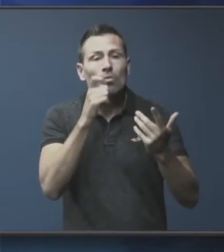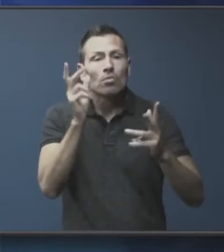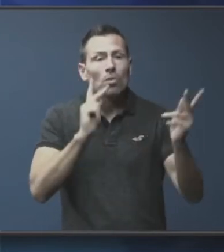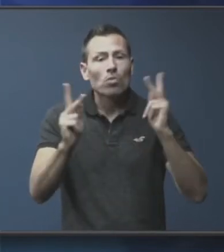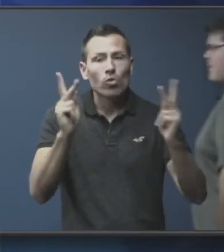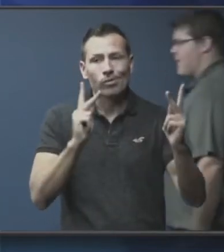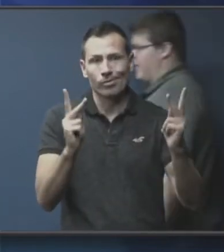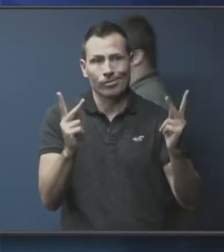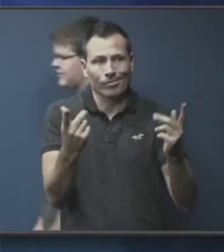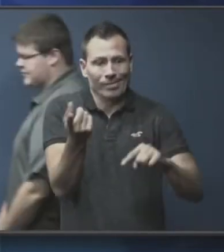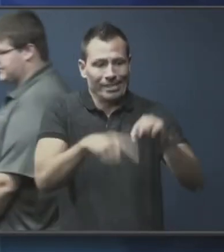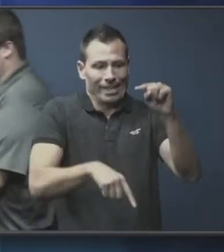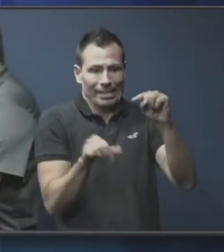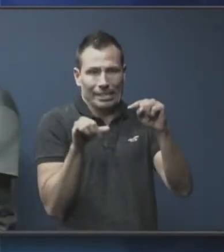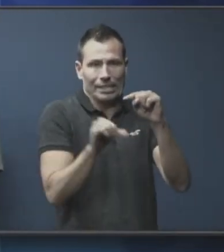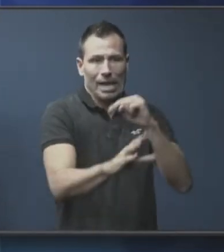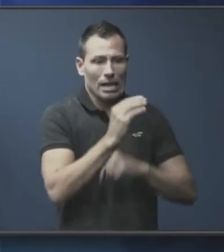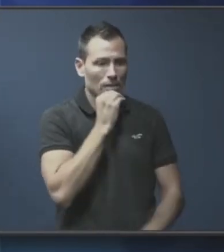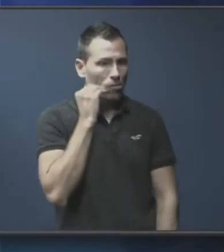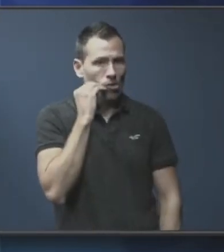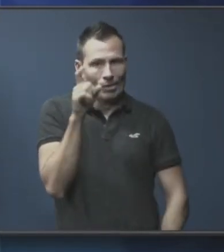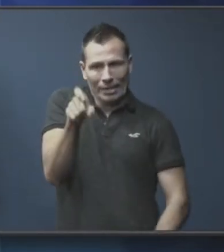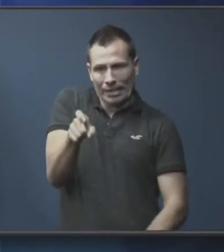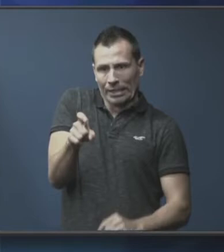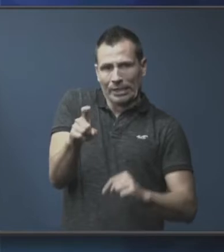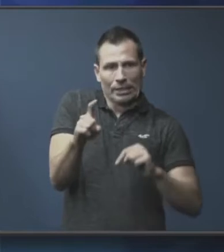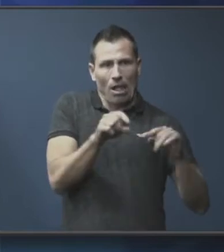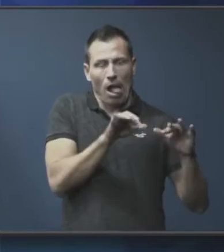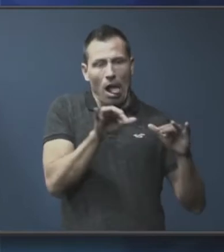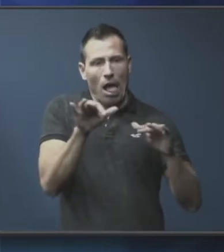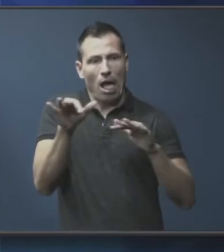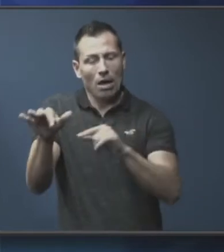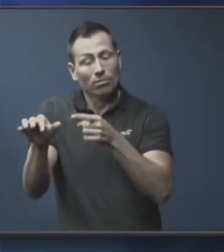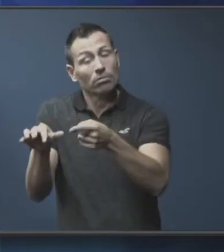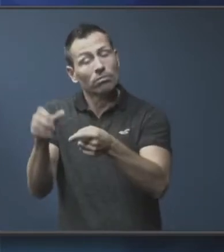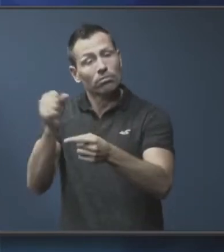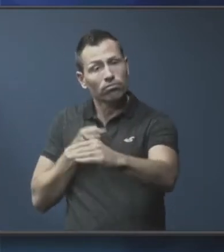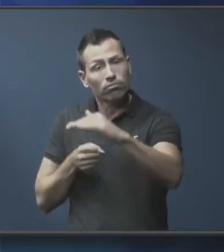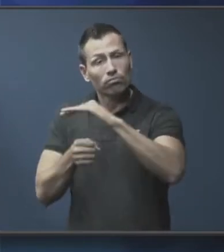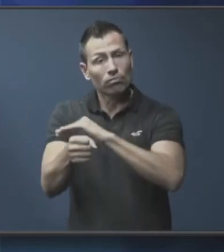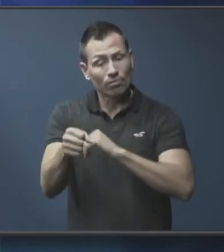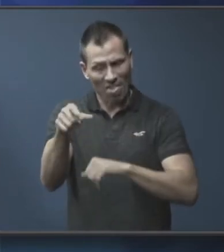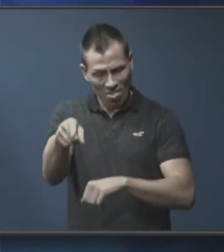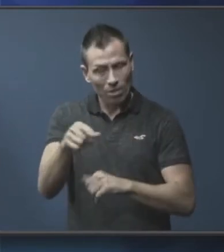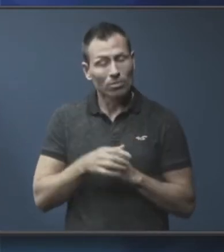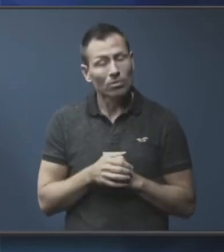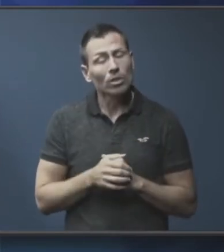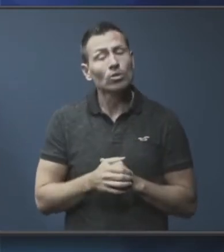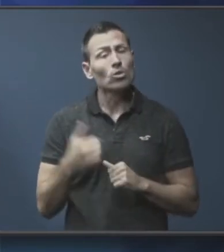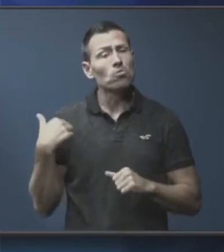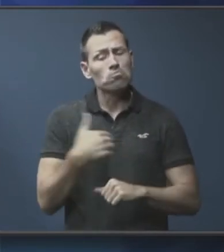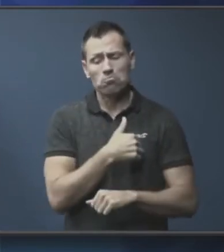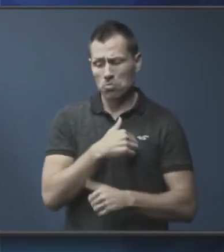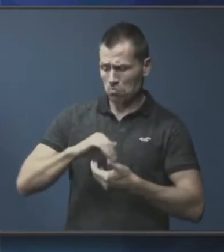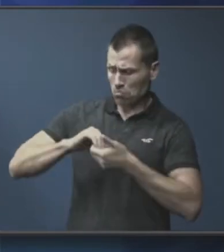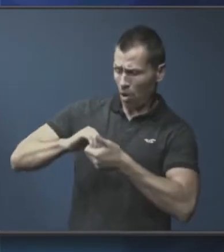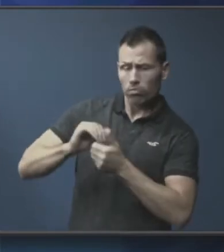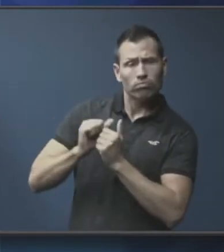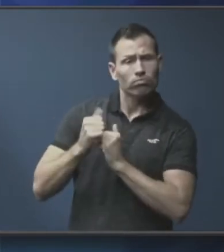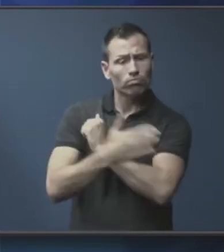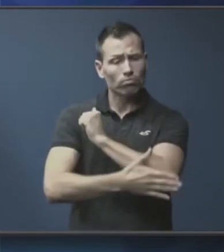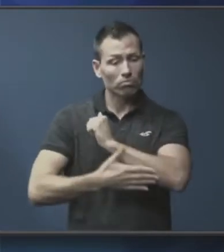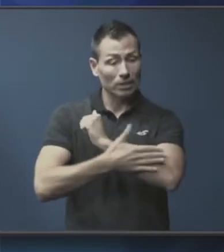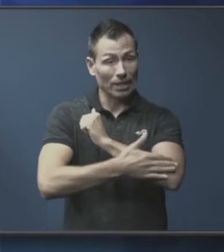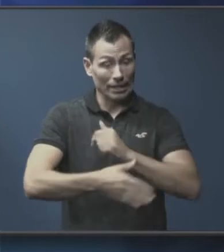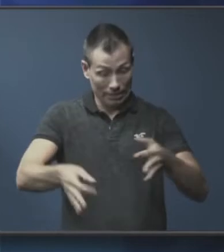be displaced by Hurricane Dorian. So we'll continue to work with the county and to determine if and when